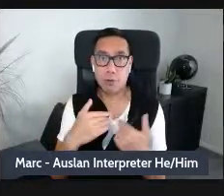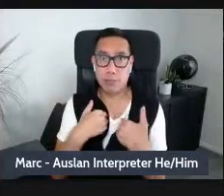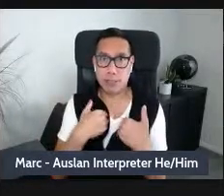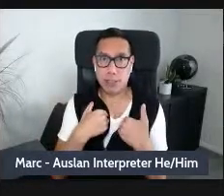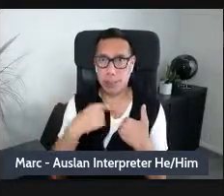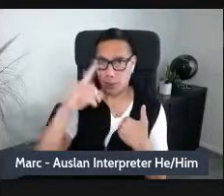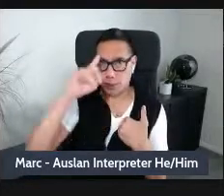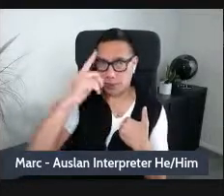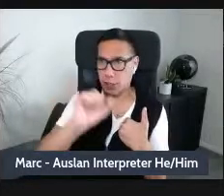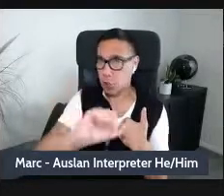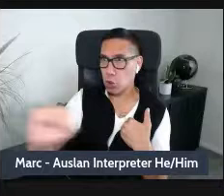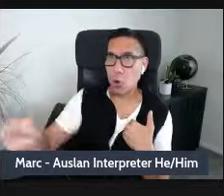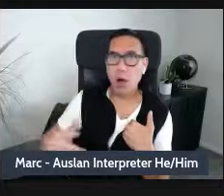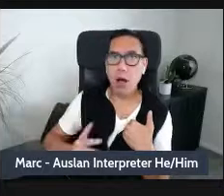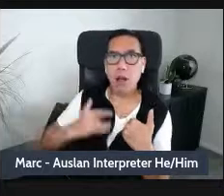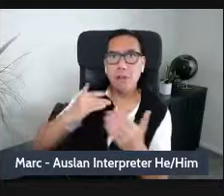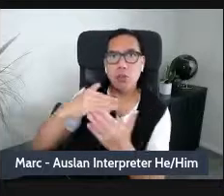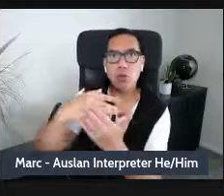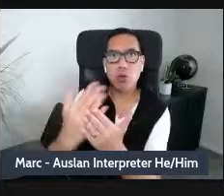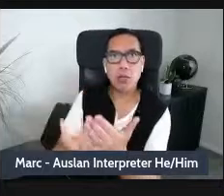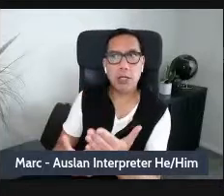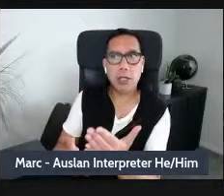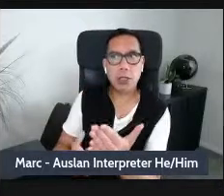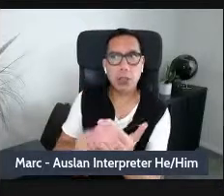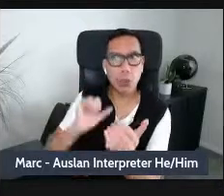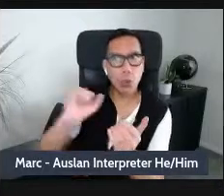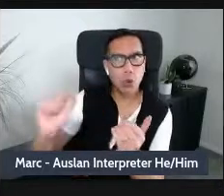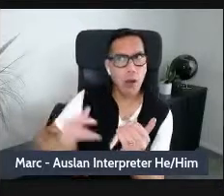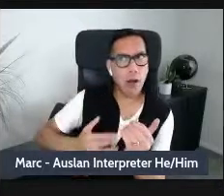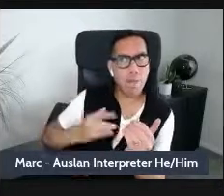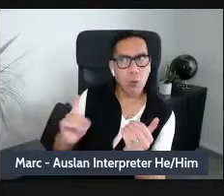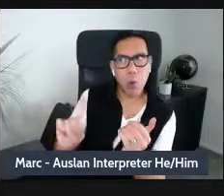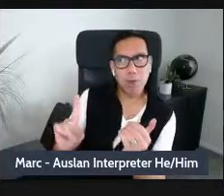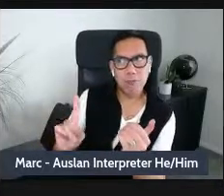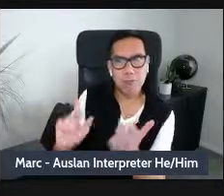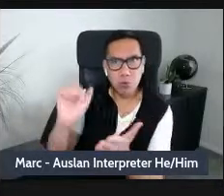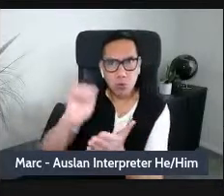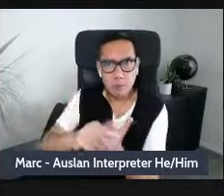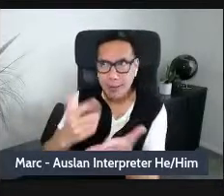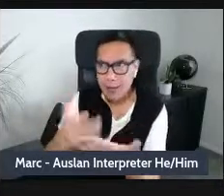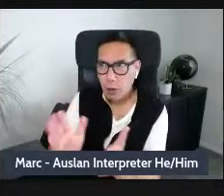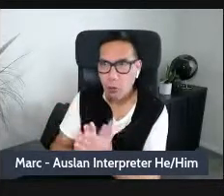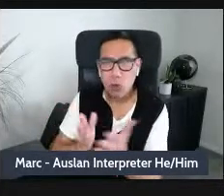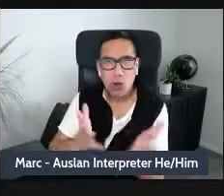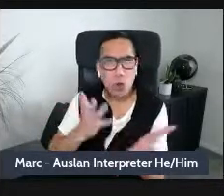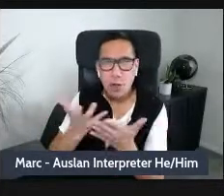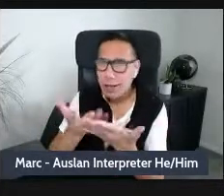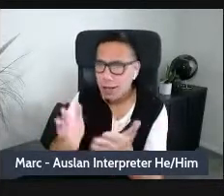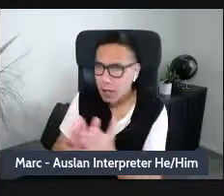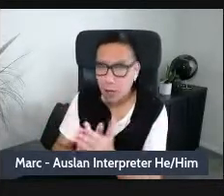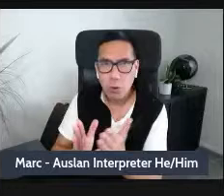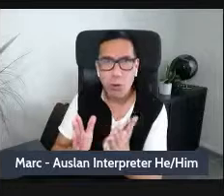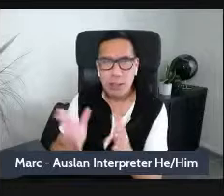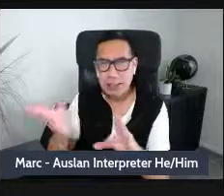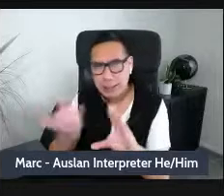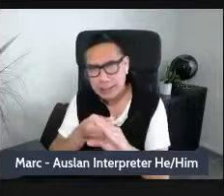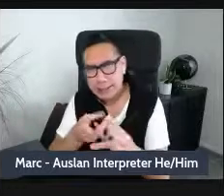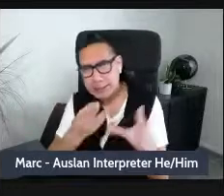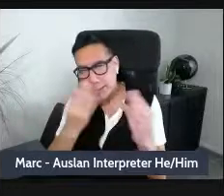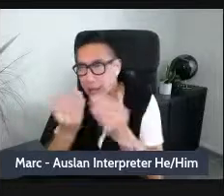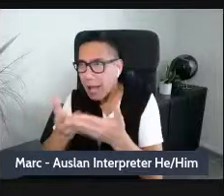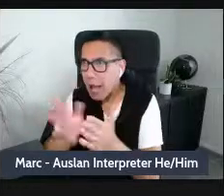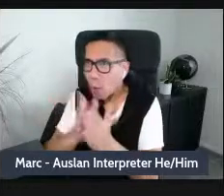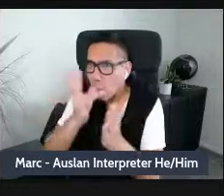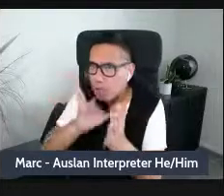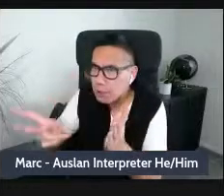life story, what life looks like for you, how you shop, how you cook, how often you sleep, and make sure that we can